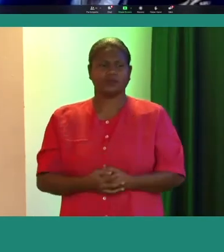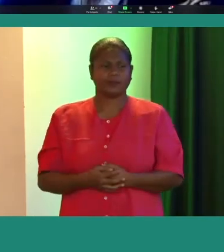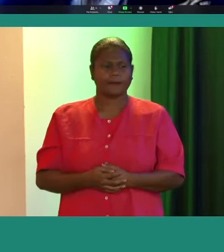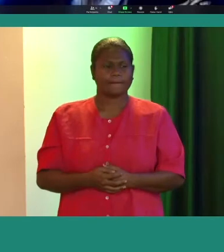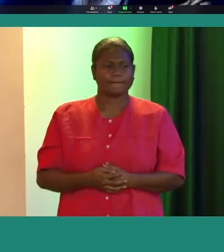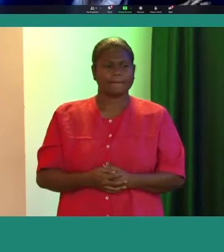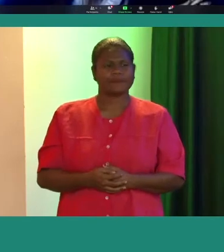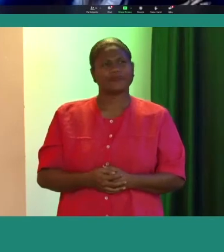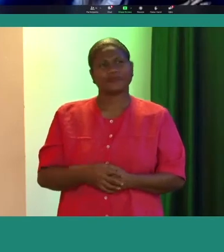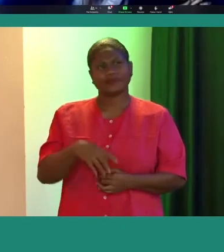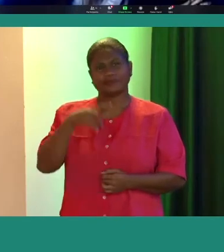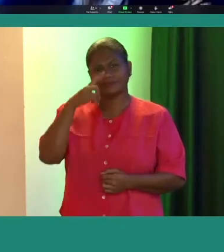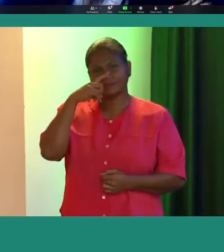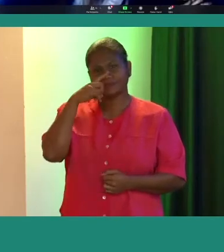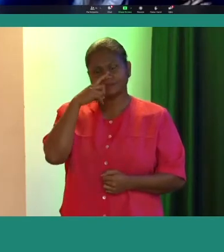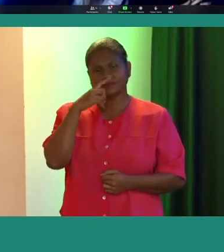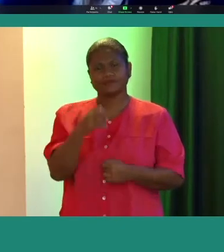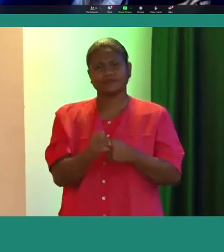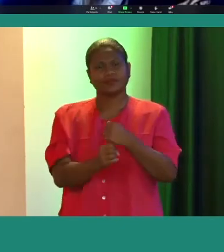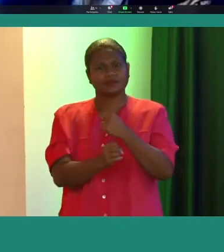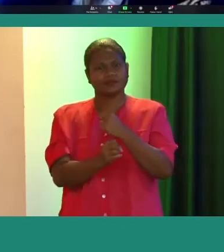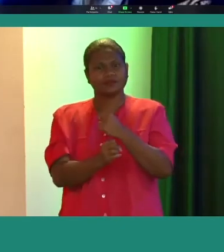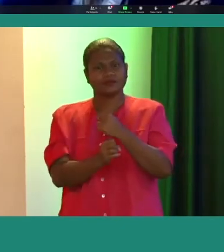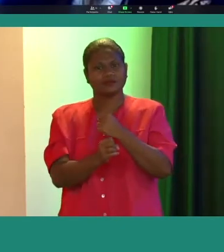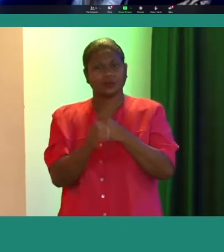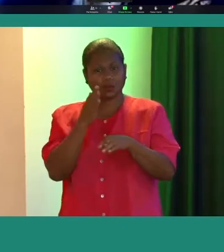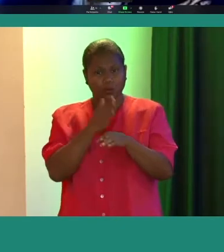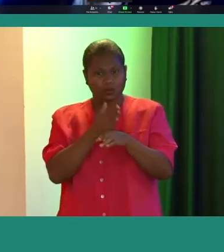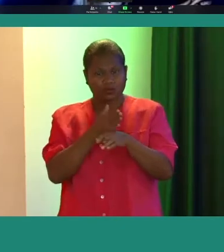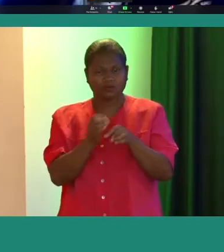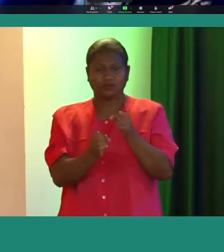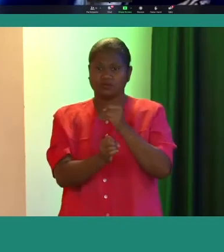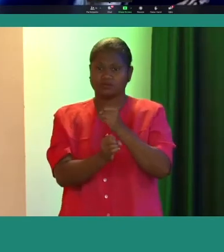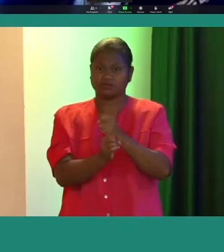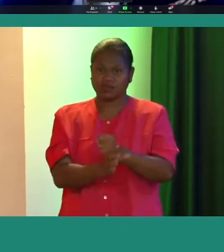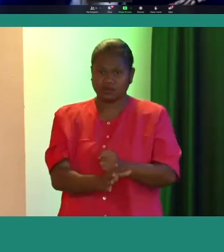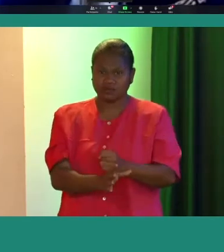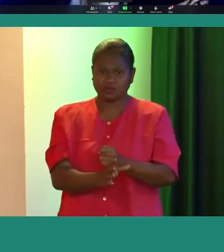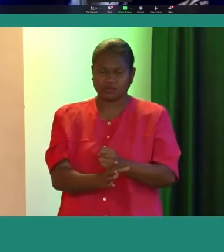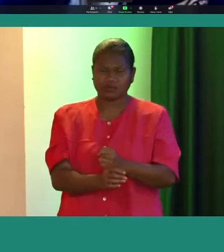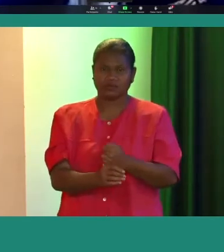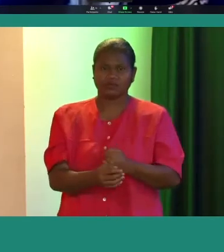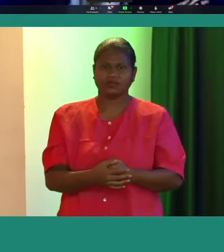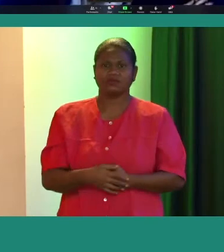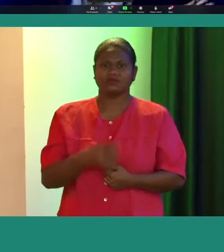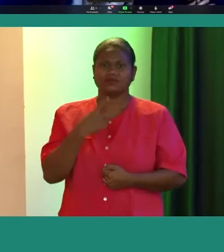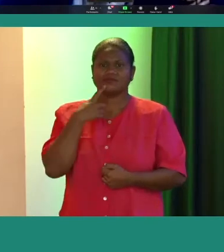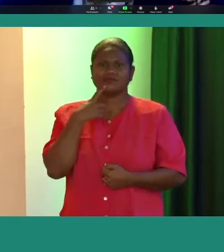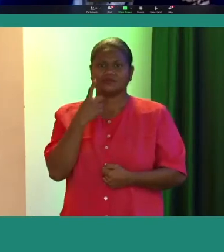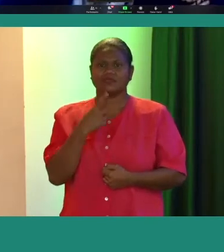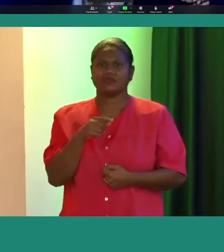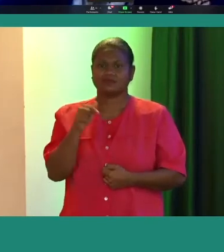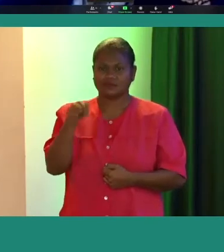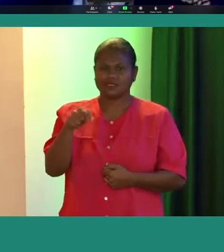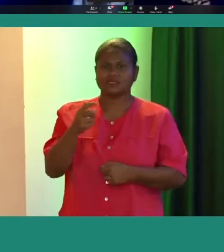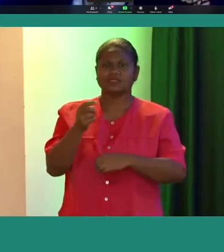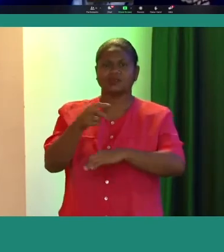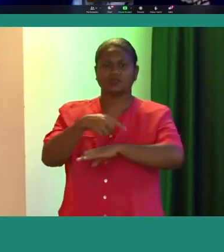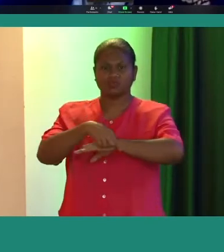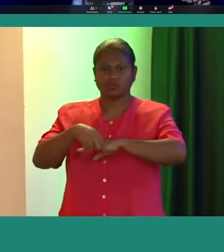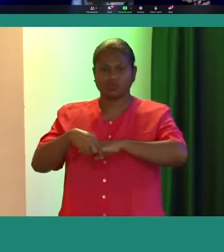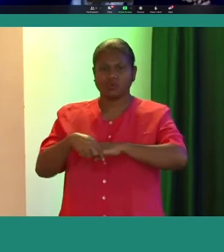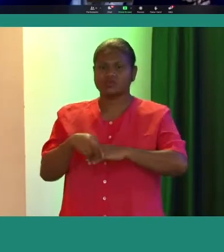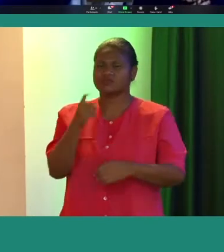that public servants view GESI or gender as only concerning women? So is